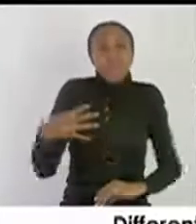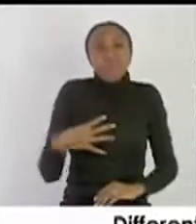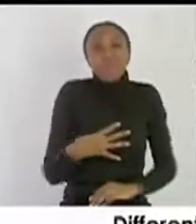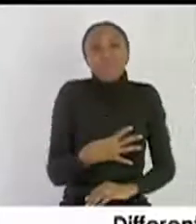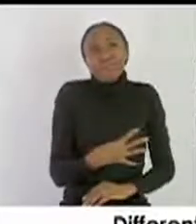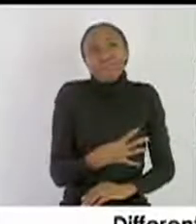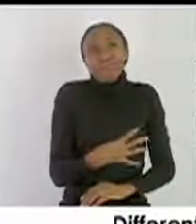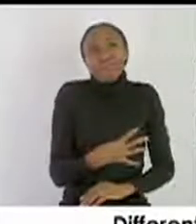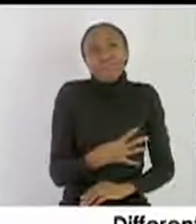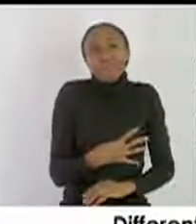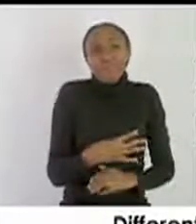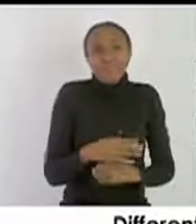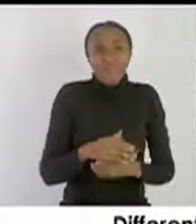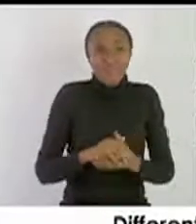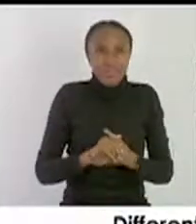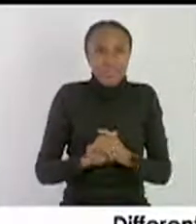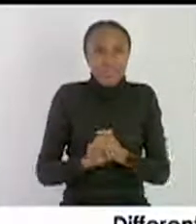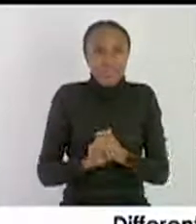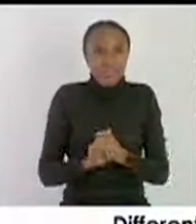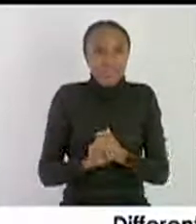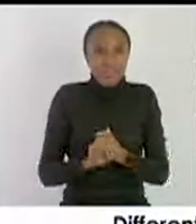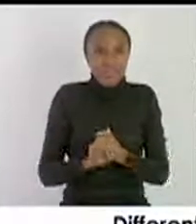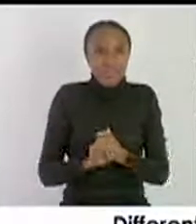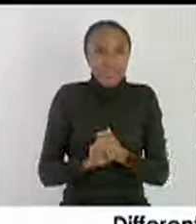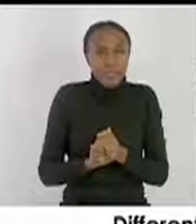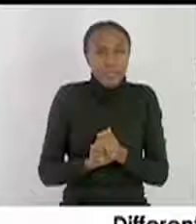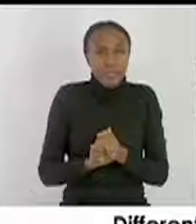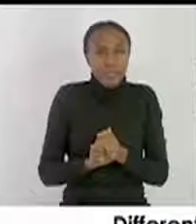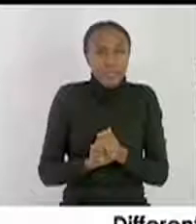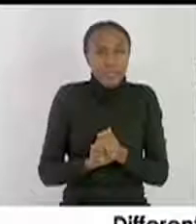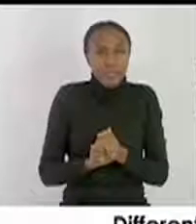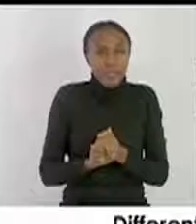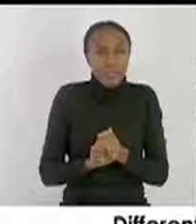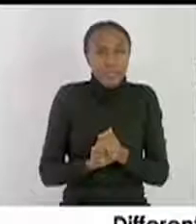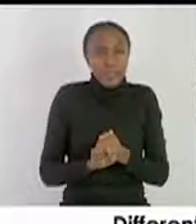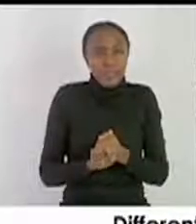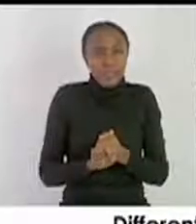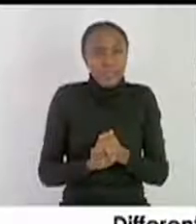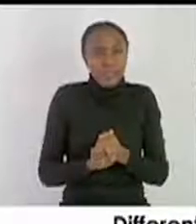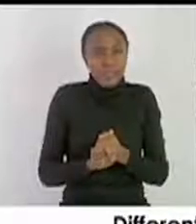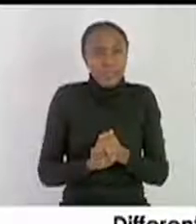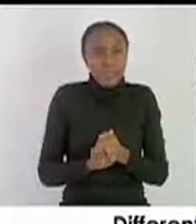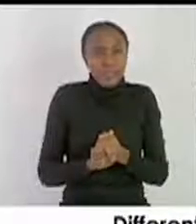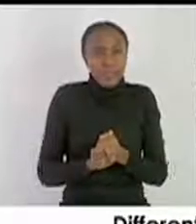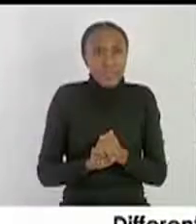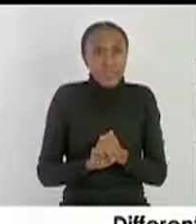and diseases, and that is what we call AIDS.